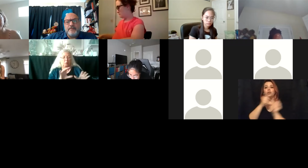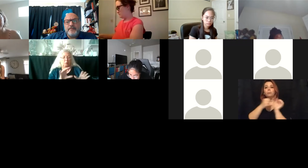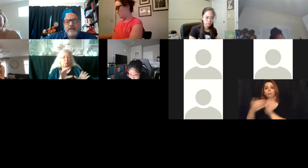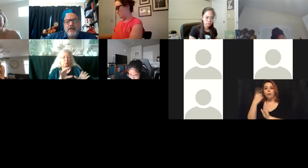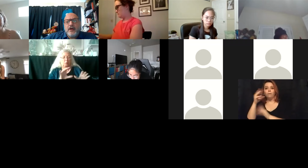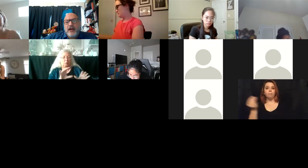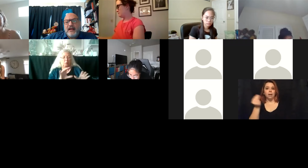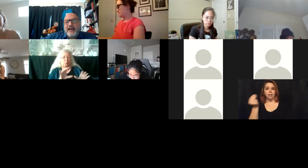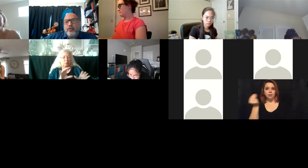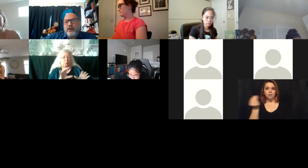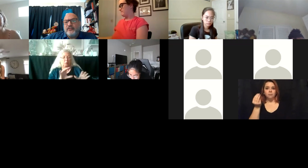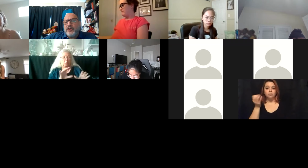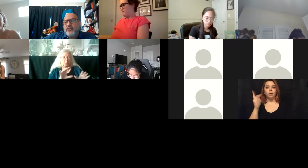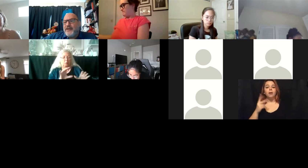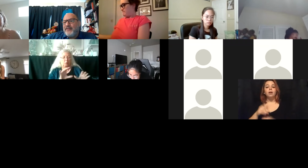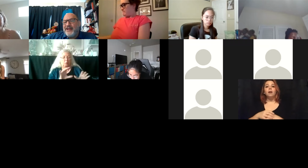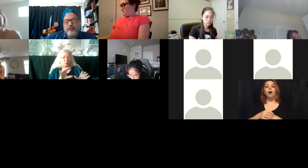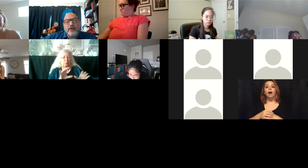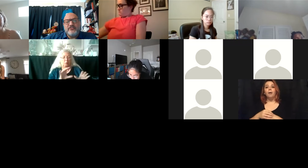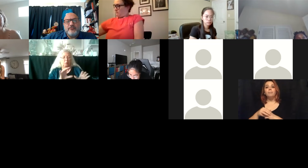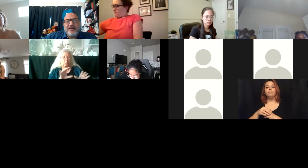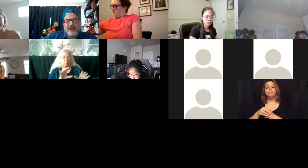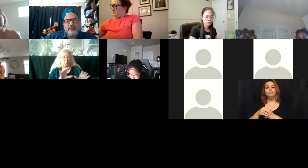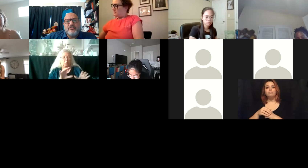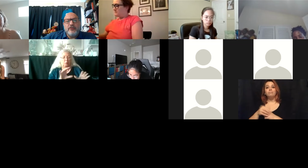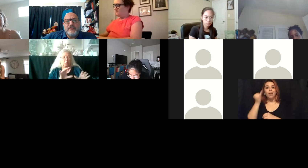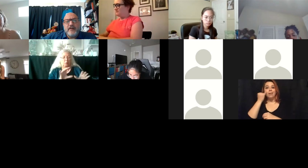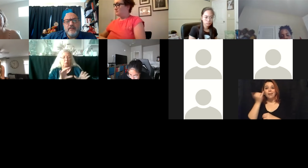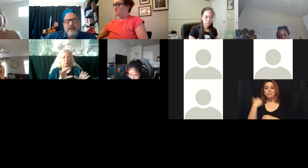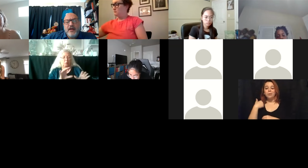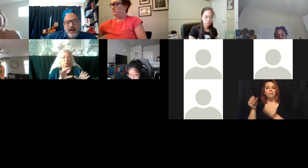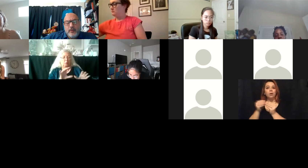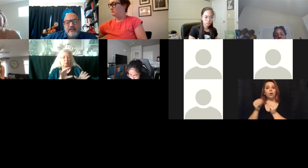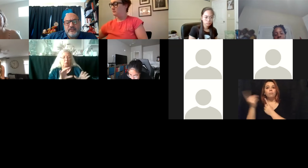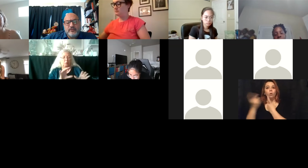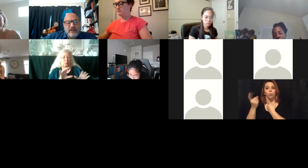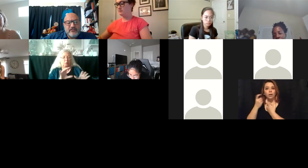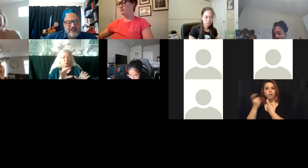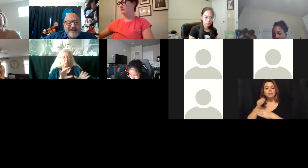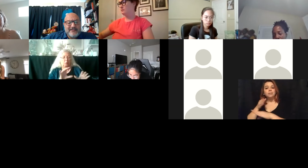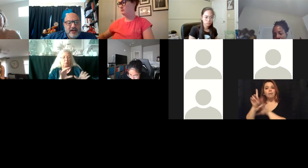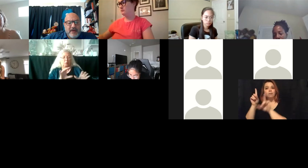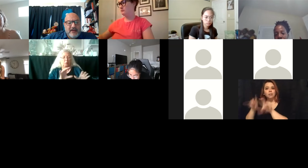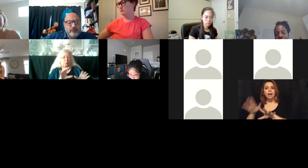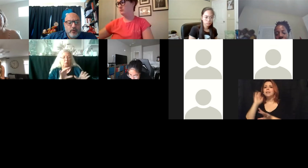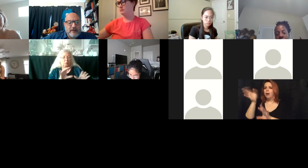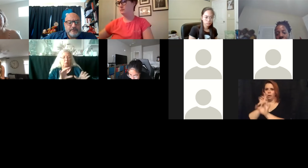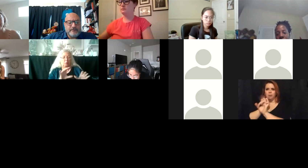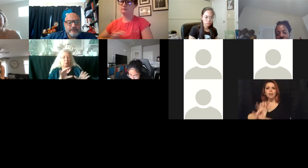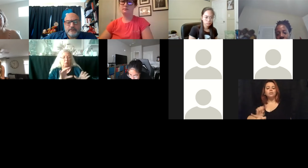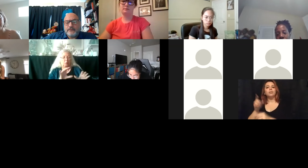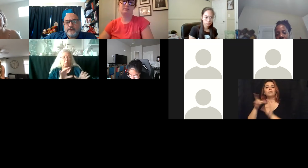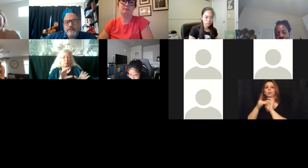Monday. All right, at that point also, if you have any other questions about any of the material we covered, I will answer those questions at that time as